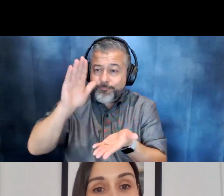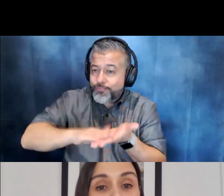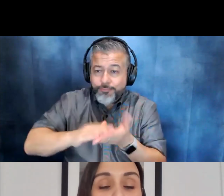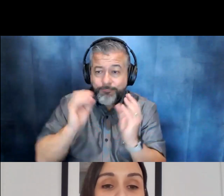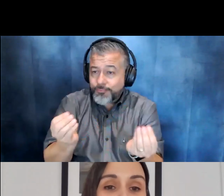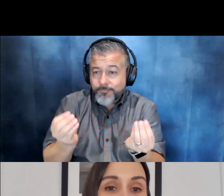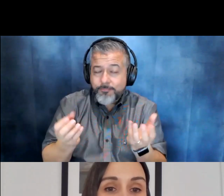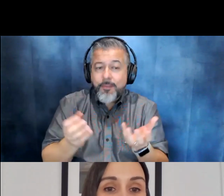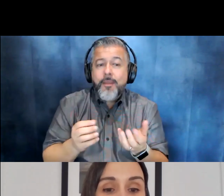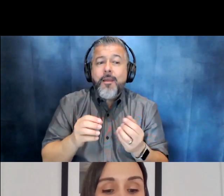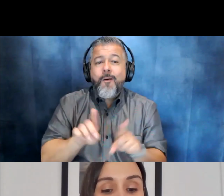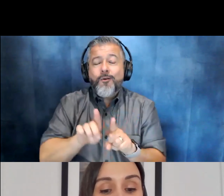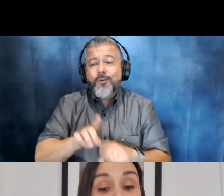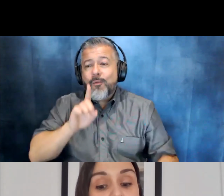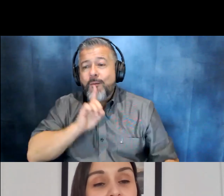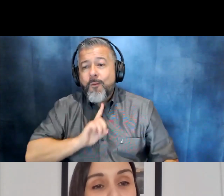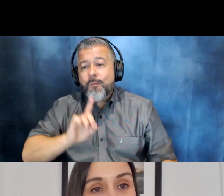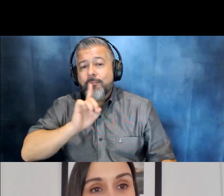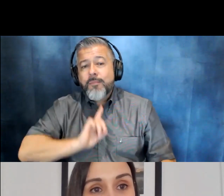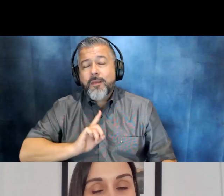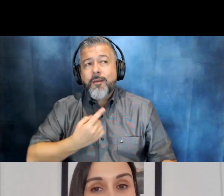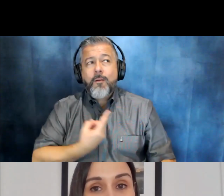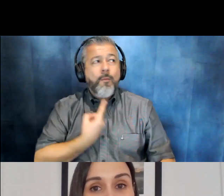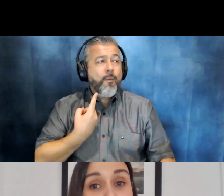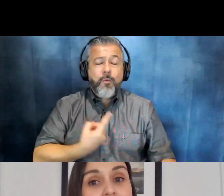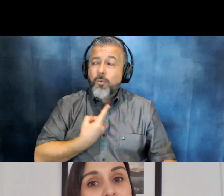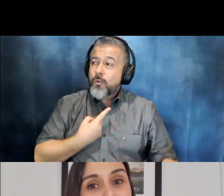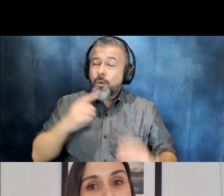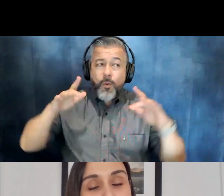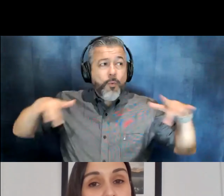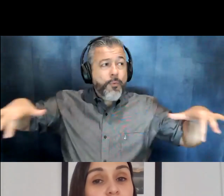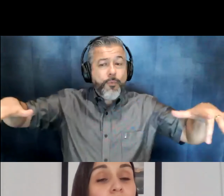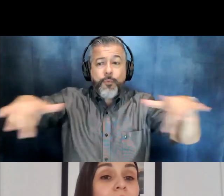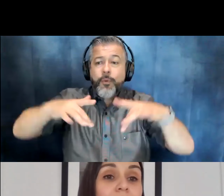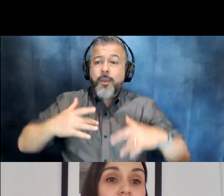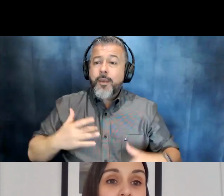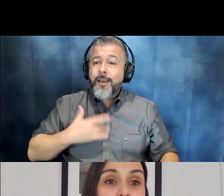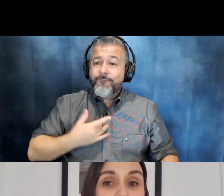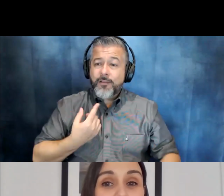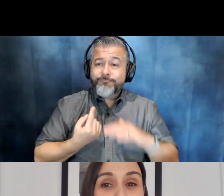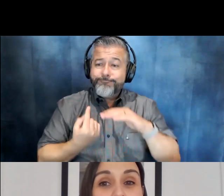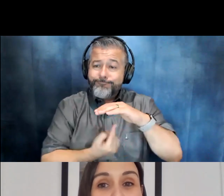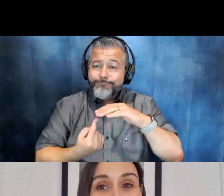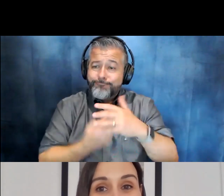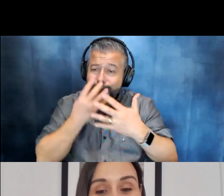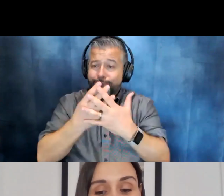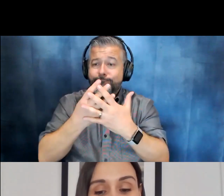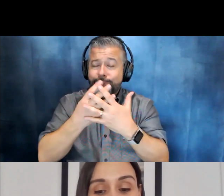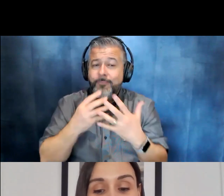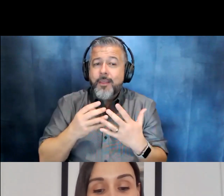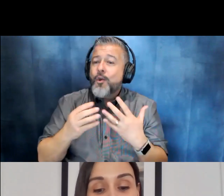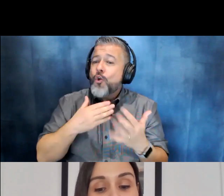loneliness. Loneliness being the subjective feeling of being isolated, regardless of how many people are